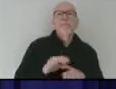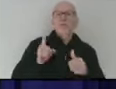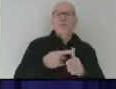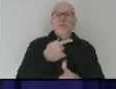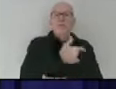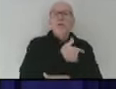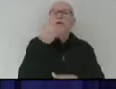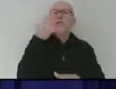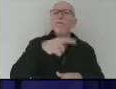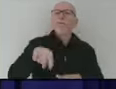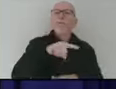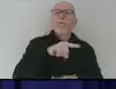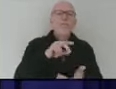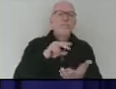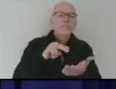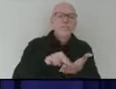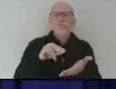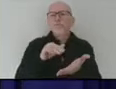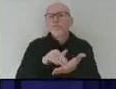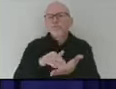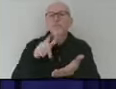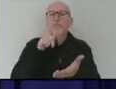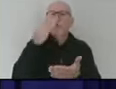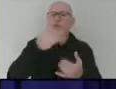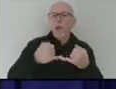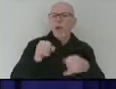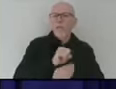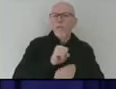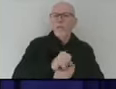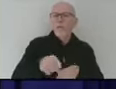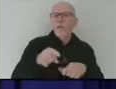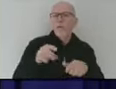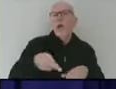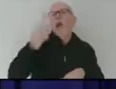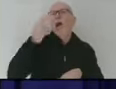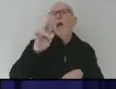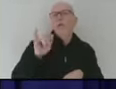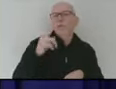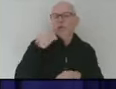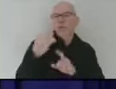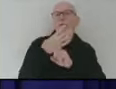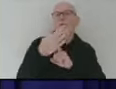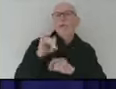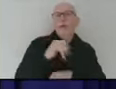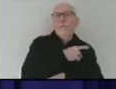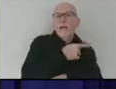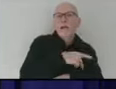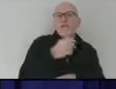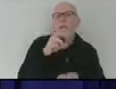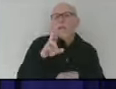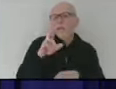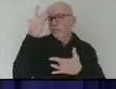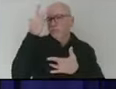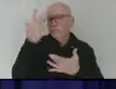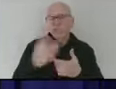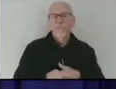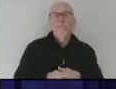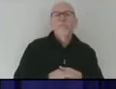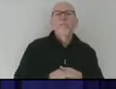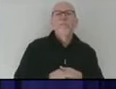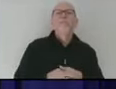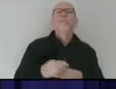frontline healthcare staff who, in their line of work, have the potential for exposure to COVID-19 patients or infectious material. We will utilize